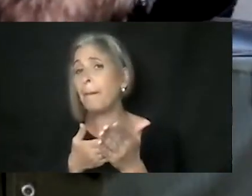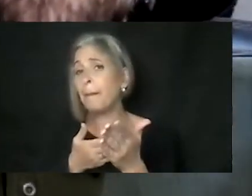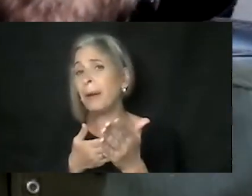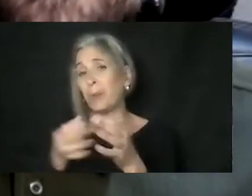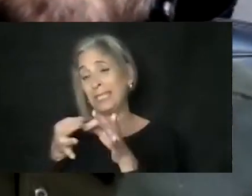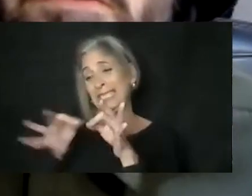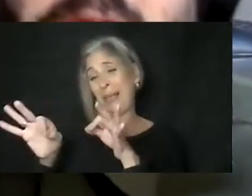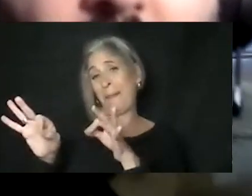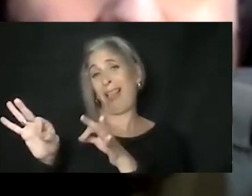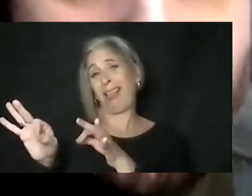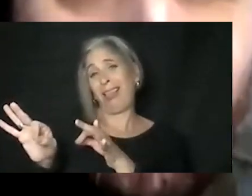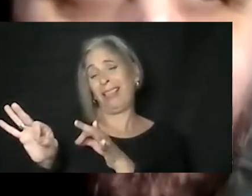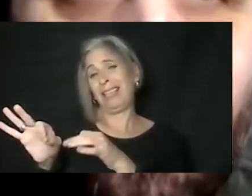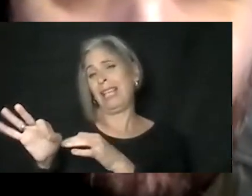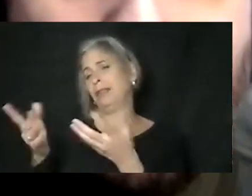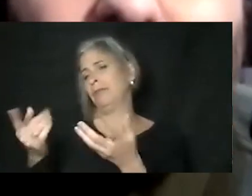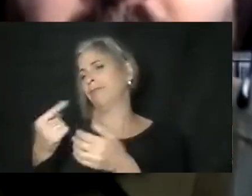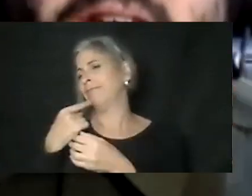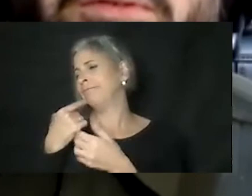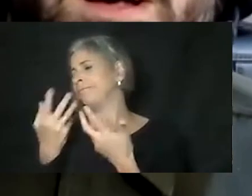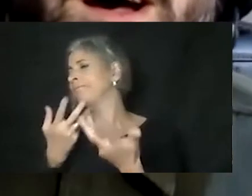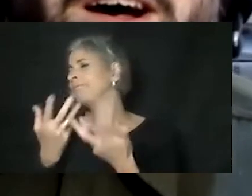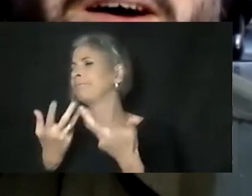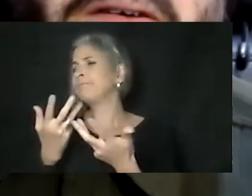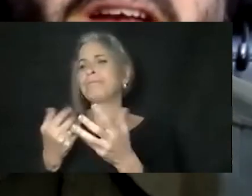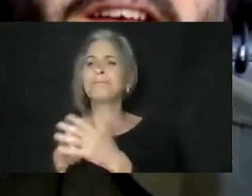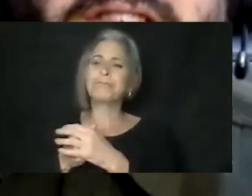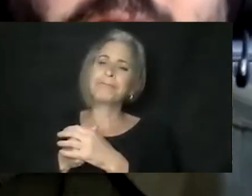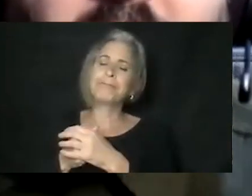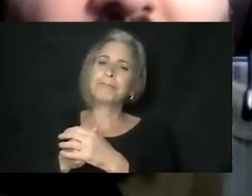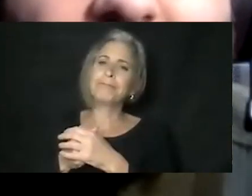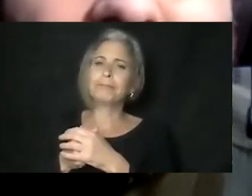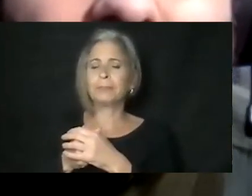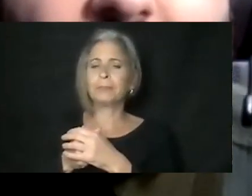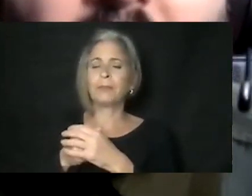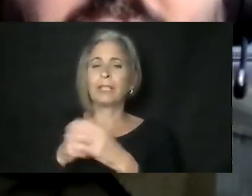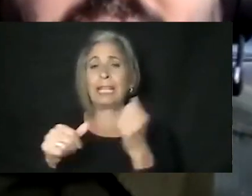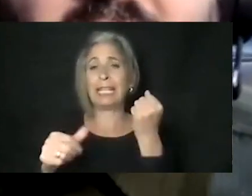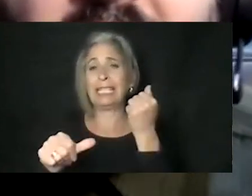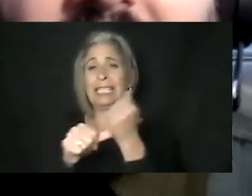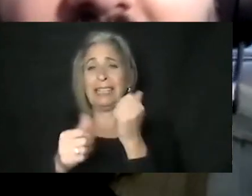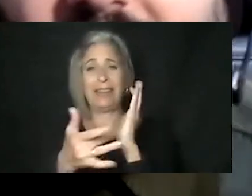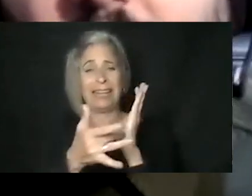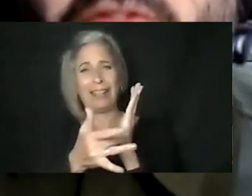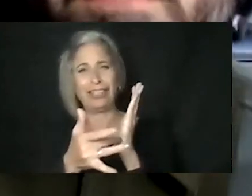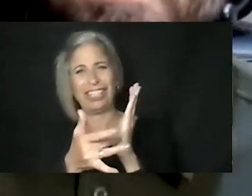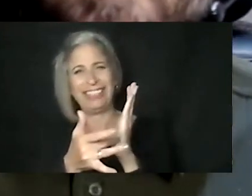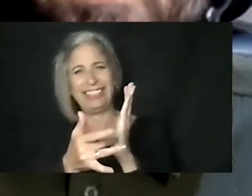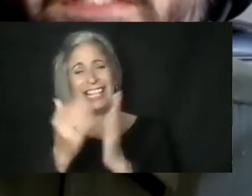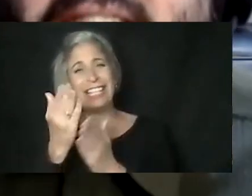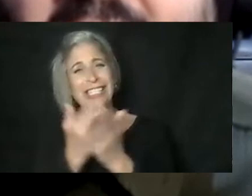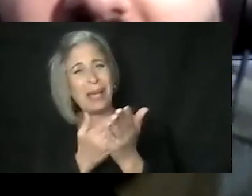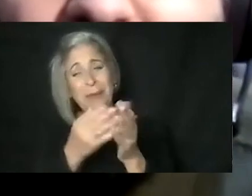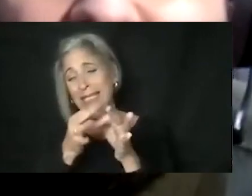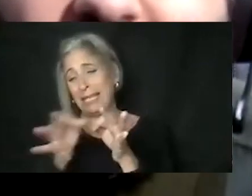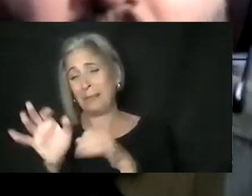simple as referring to you know assistive technology in some of the questions, and some of it was just as simple